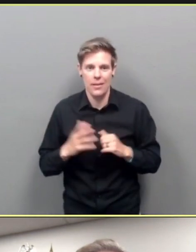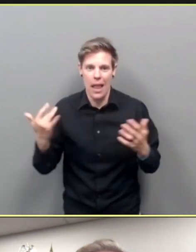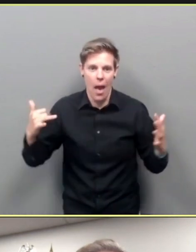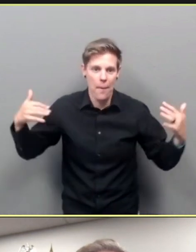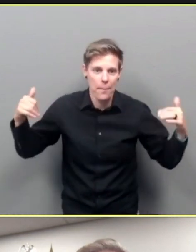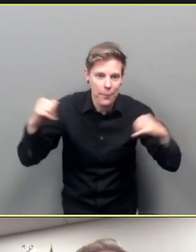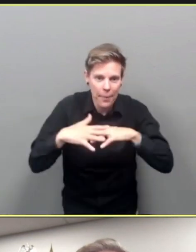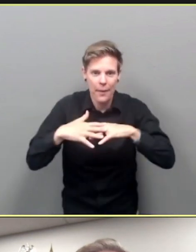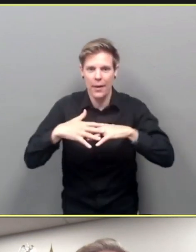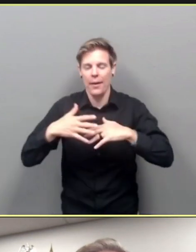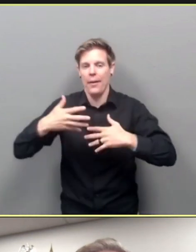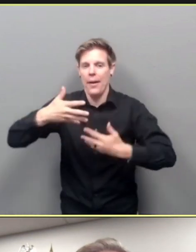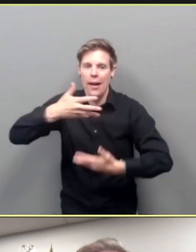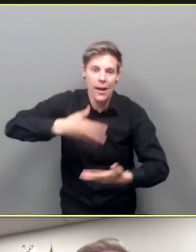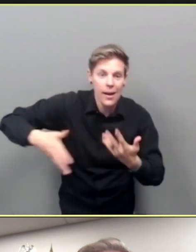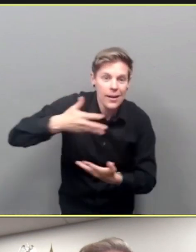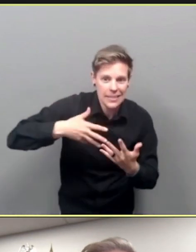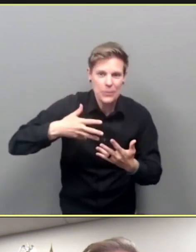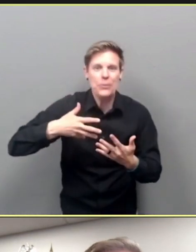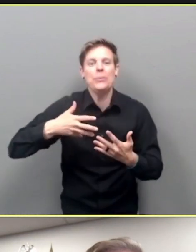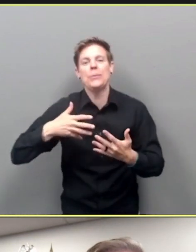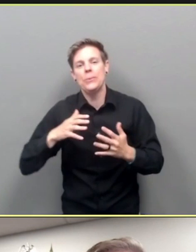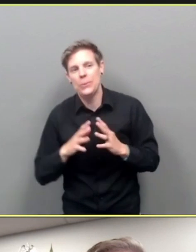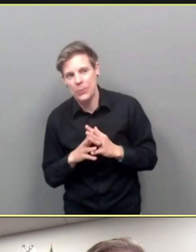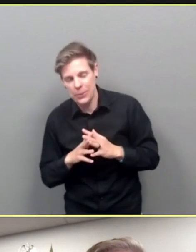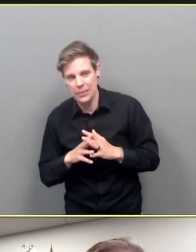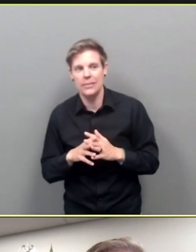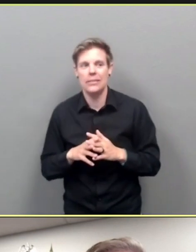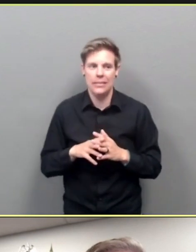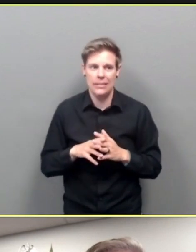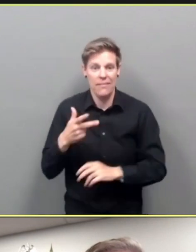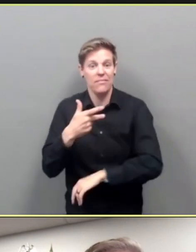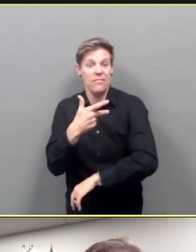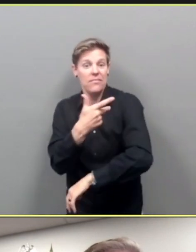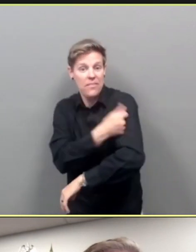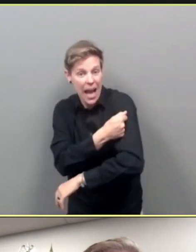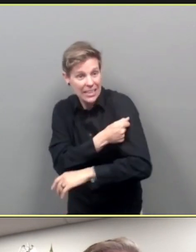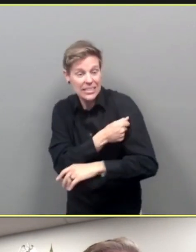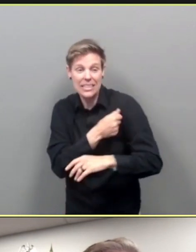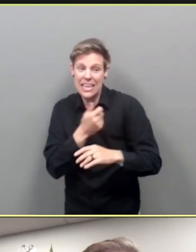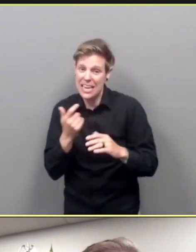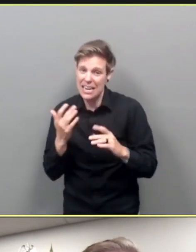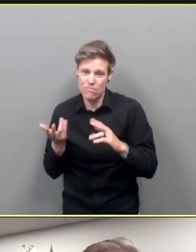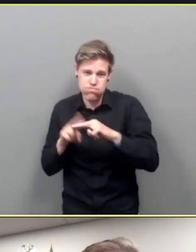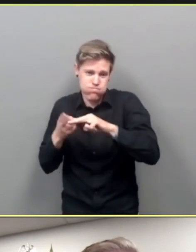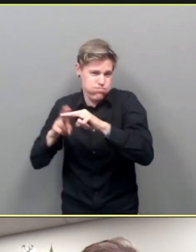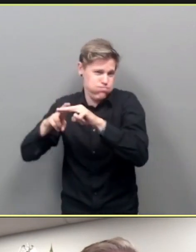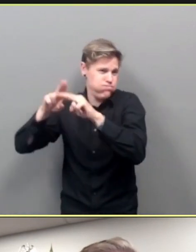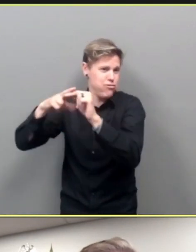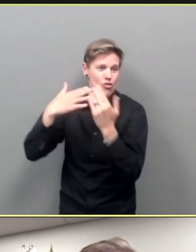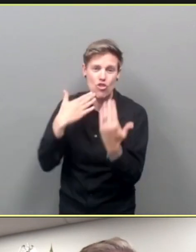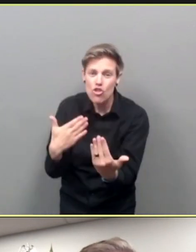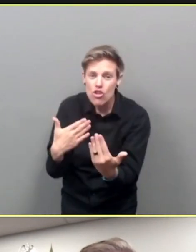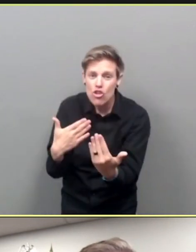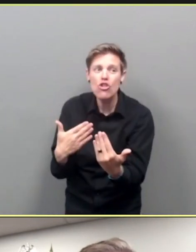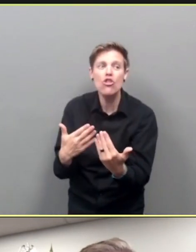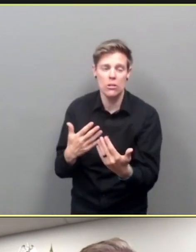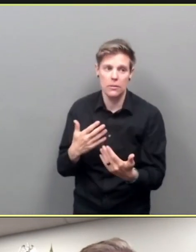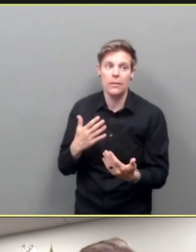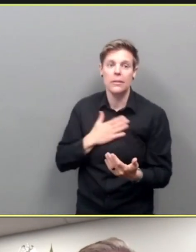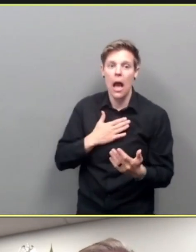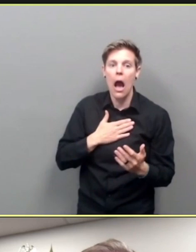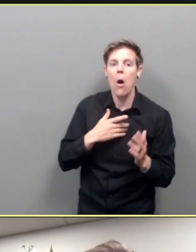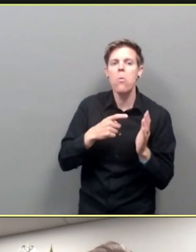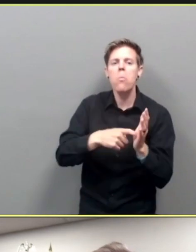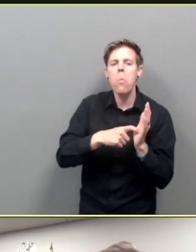we hit a certain level of vaccination coverage in the state, we relaxed measures so that people were able